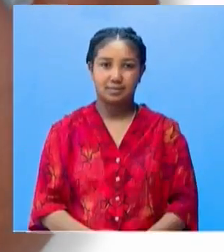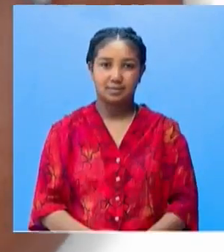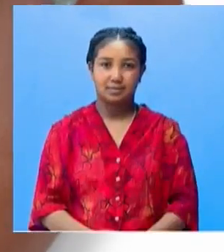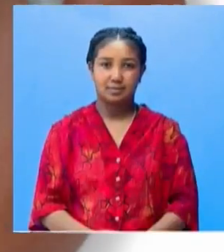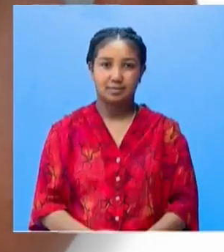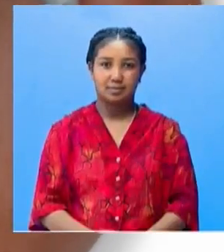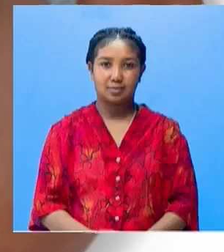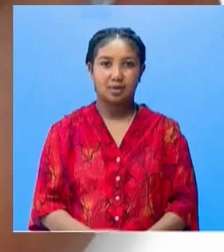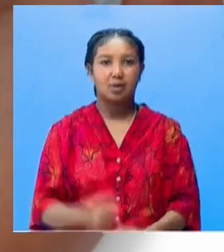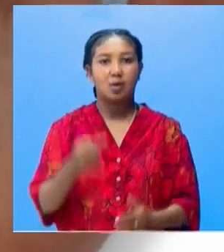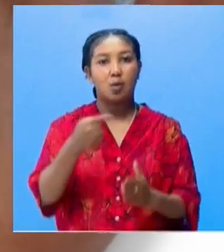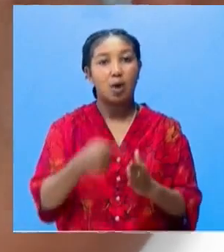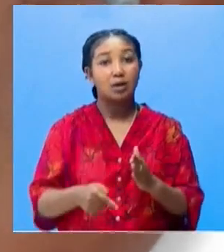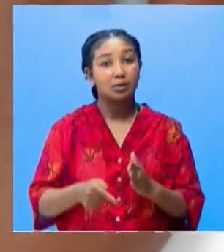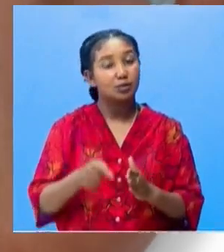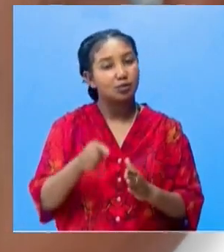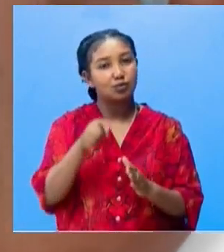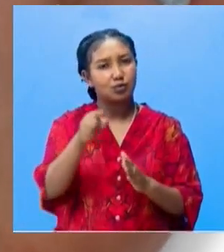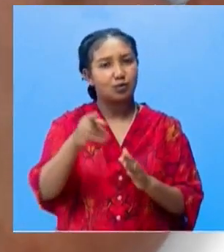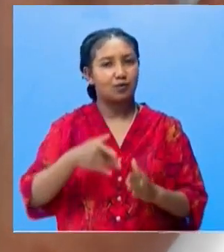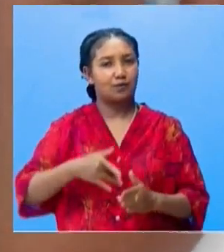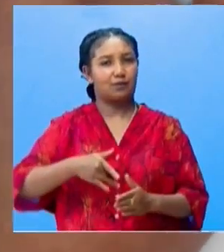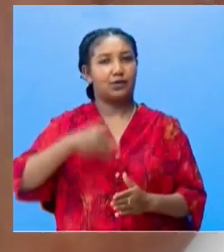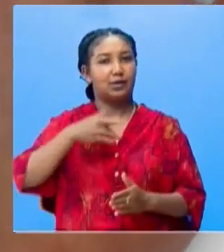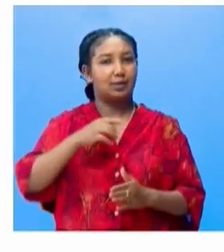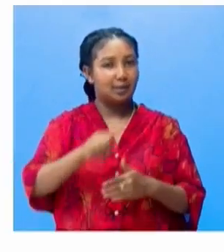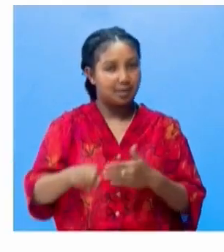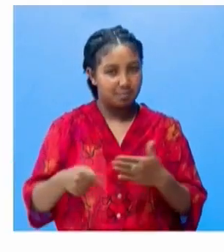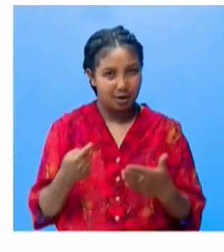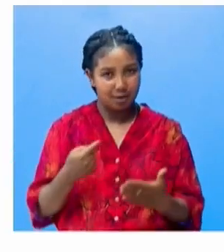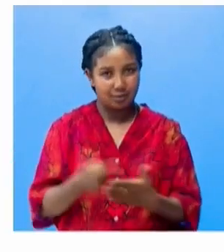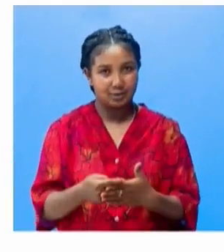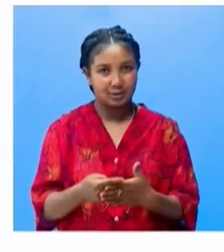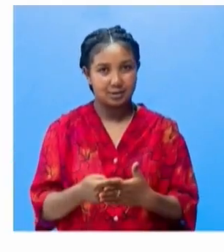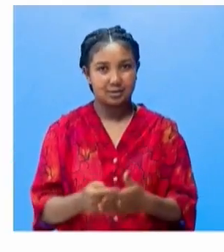Yeah? What do you feel about